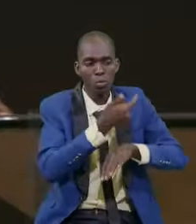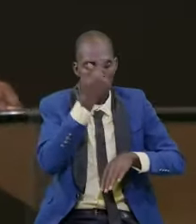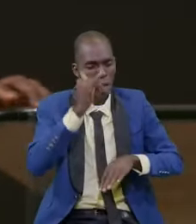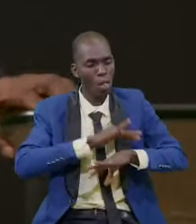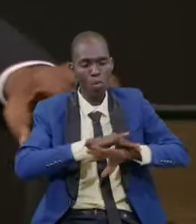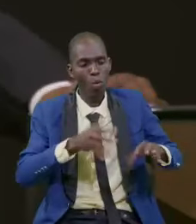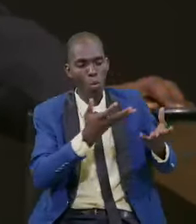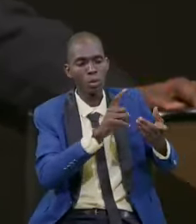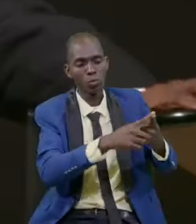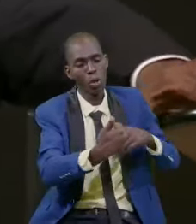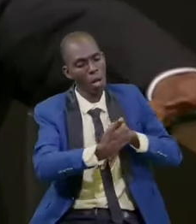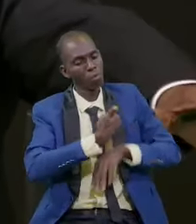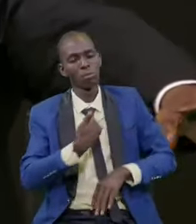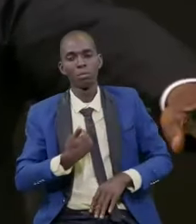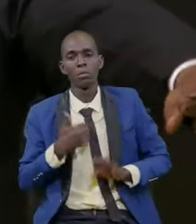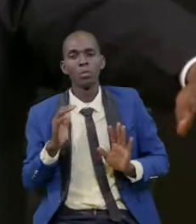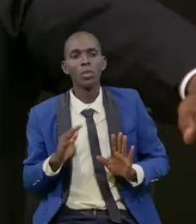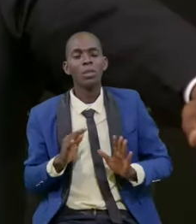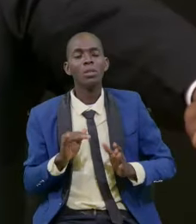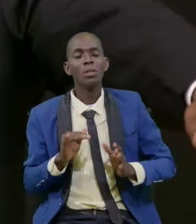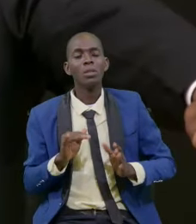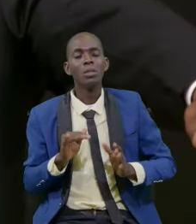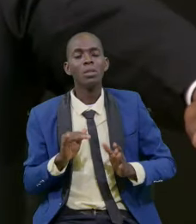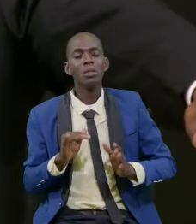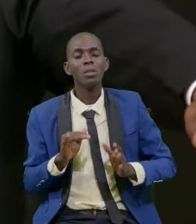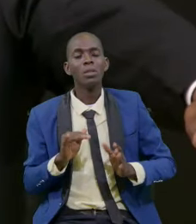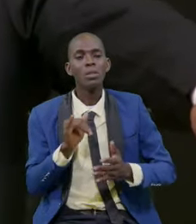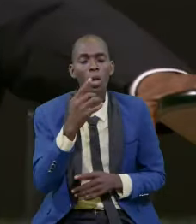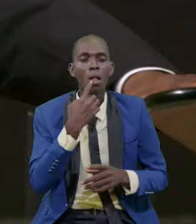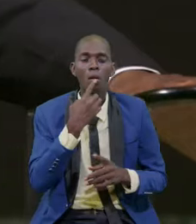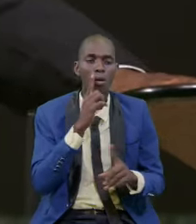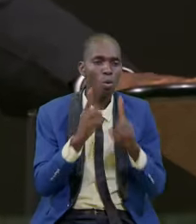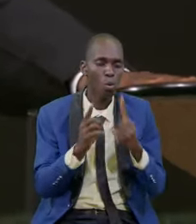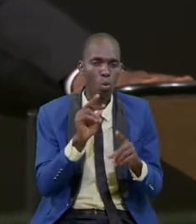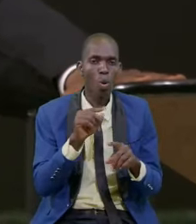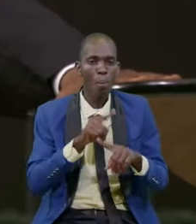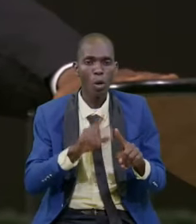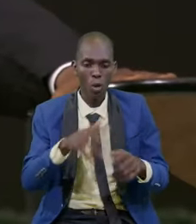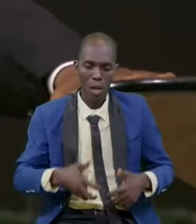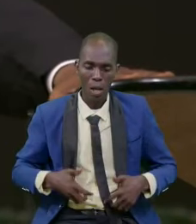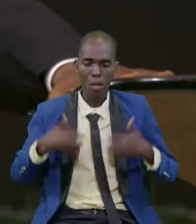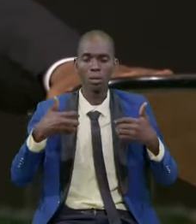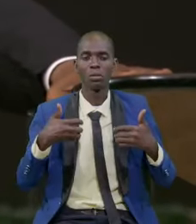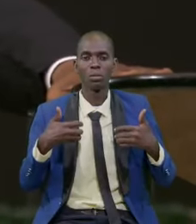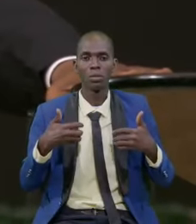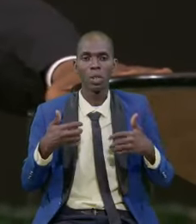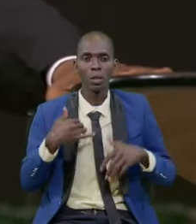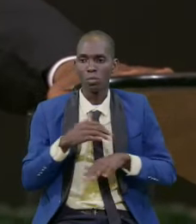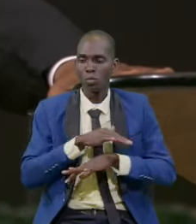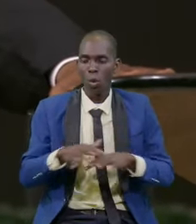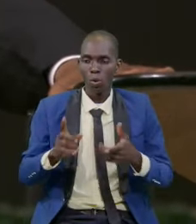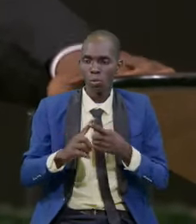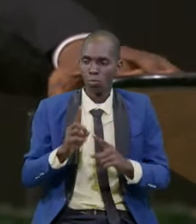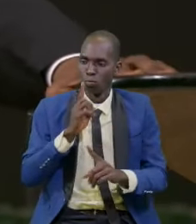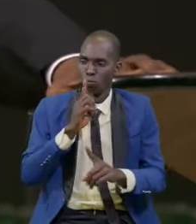the word, not just the tongue, the temper that comes with that word. Not just